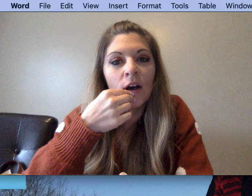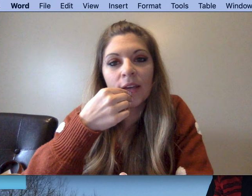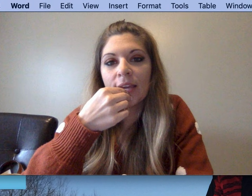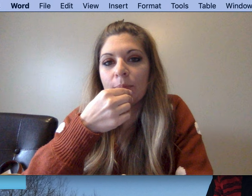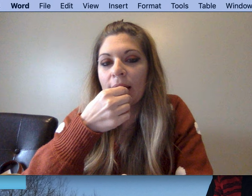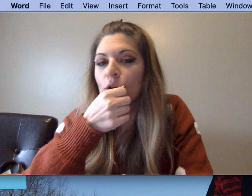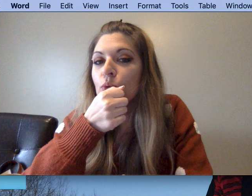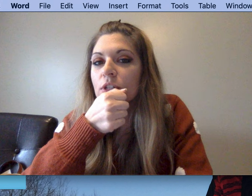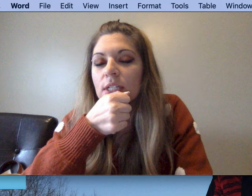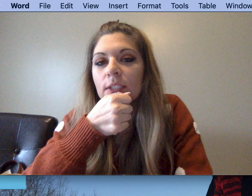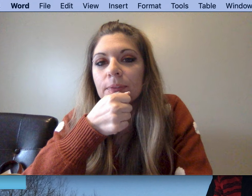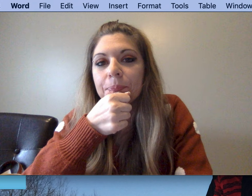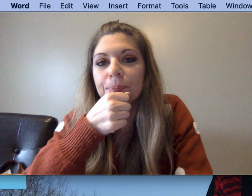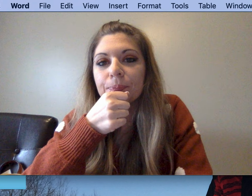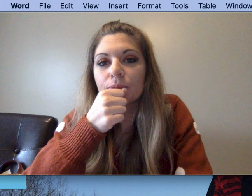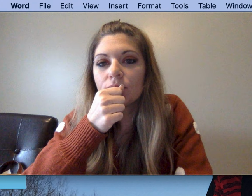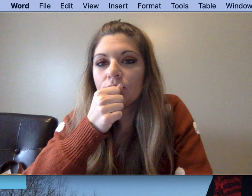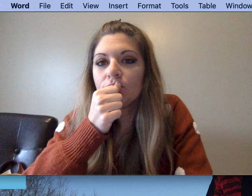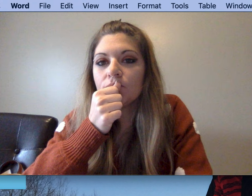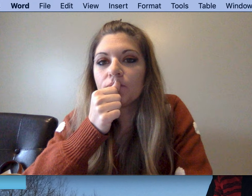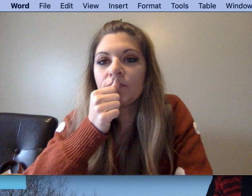let's talk about,